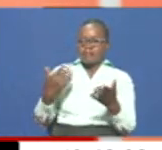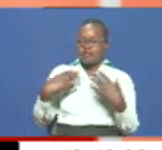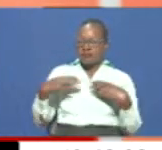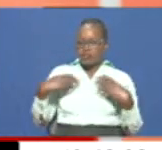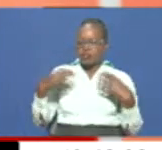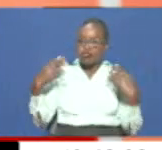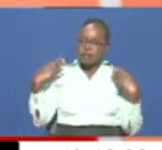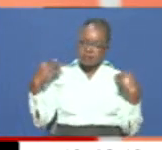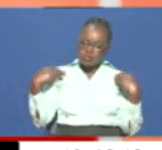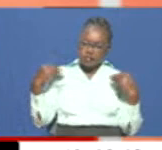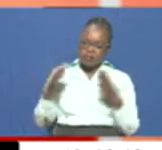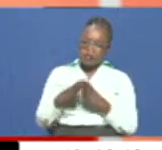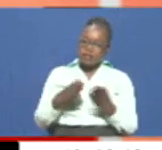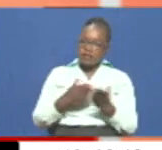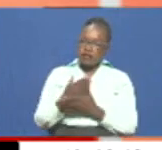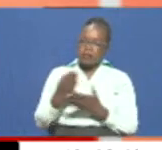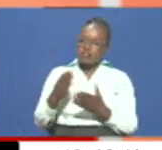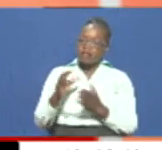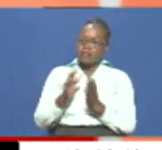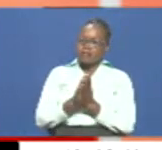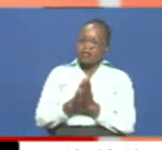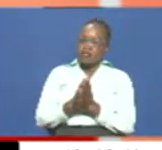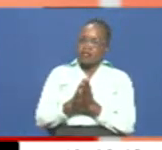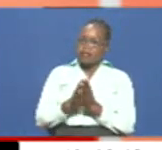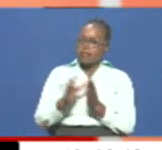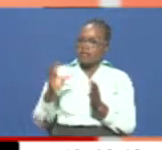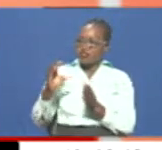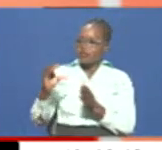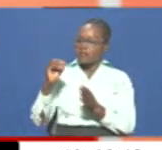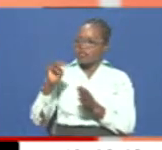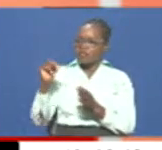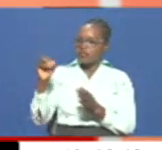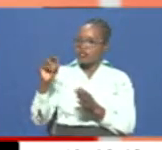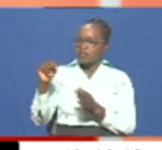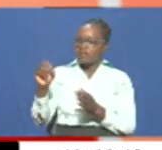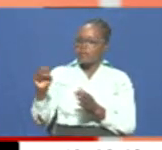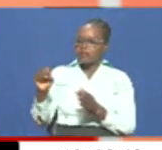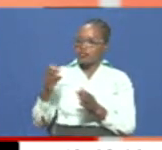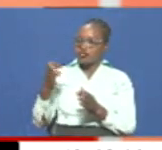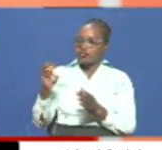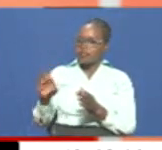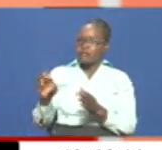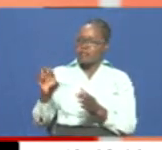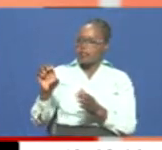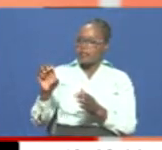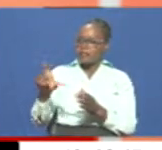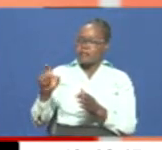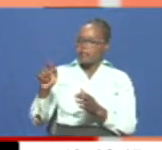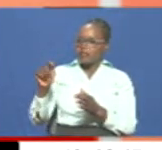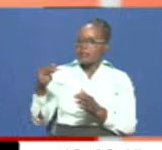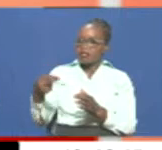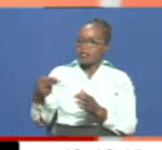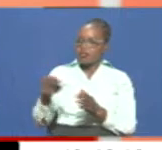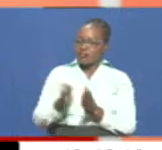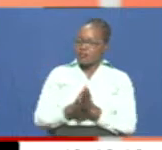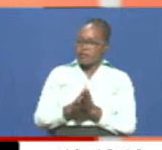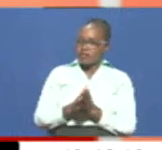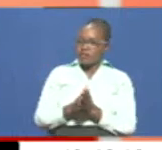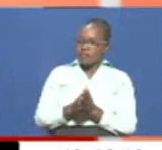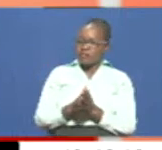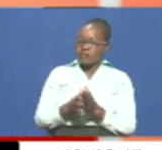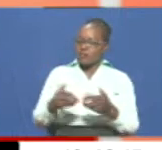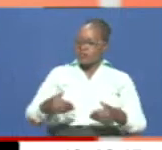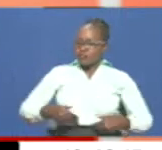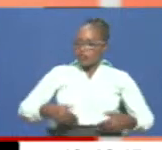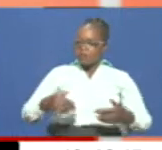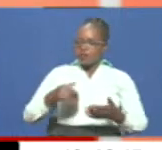through the Commonwealth sports they have to promote. The second one was in terms of the youth. We are saying that the youth need to be included a lot in activities,